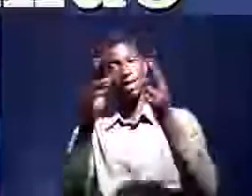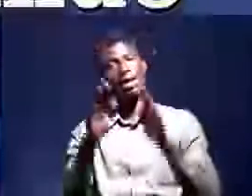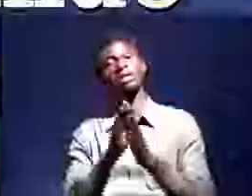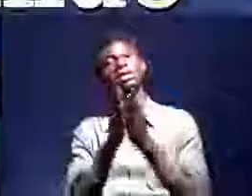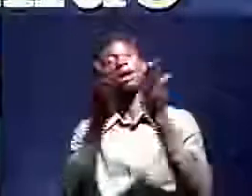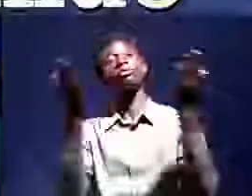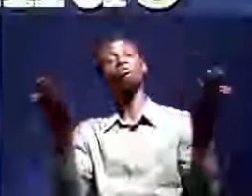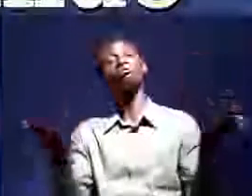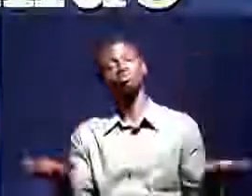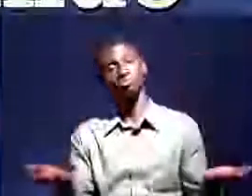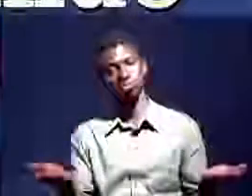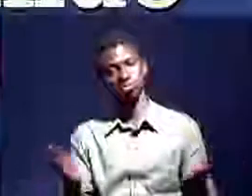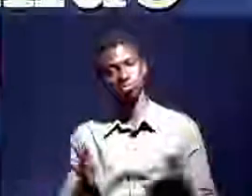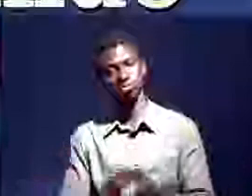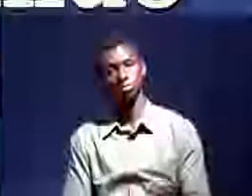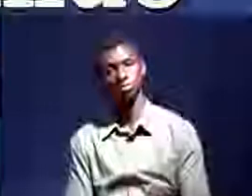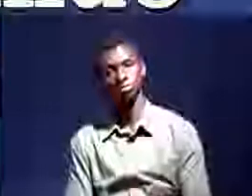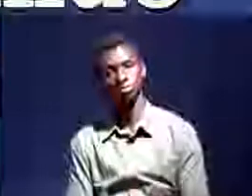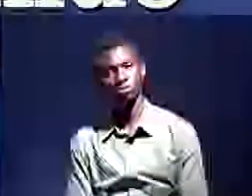You know, in the United States,